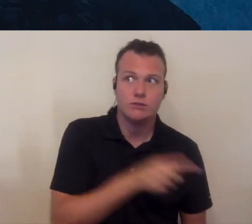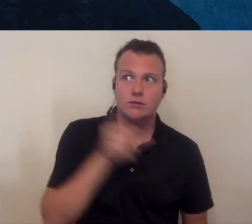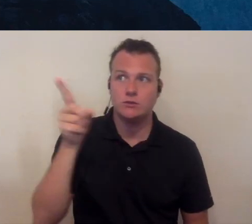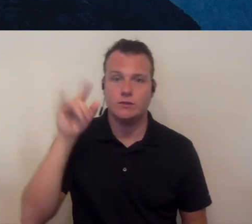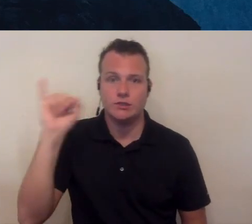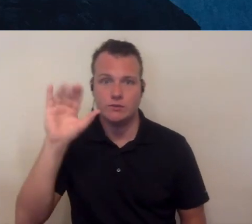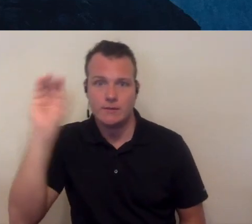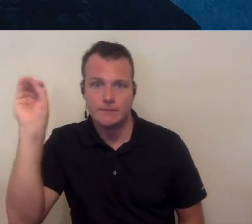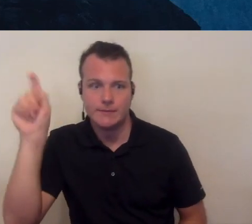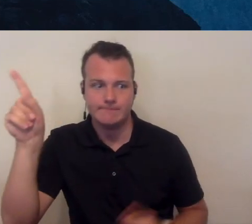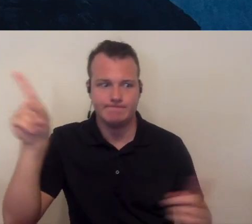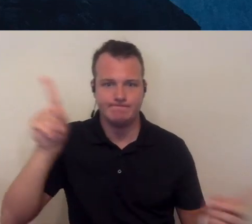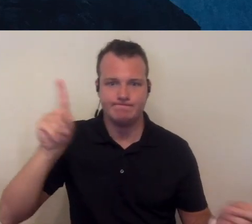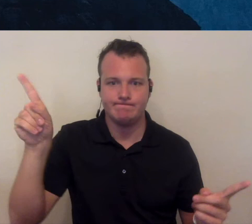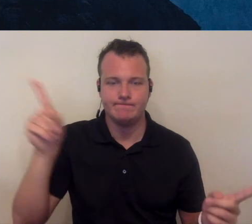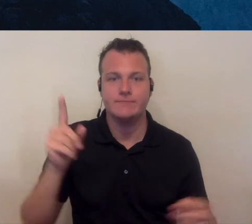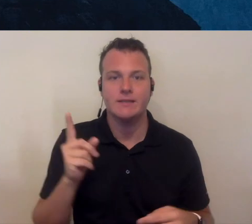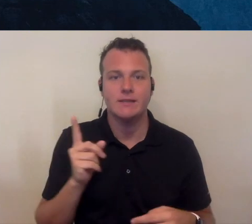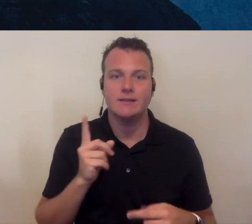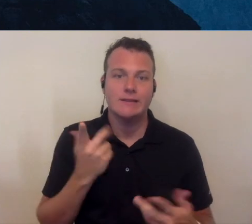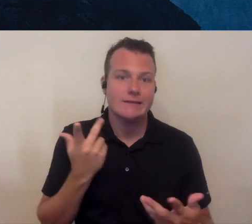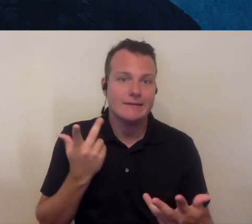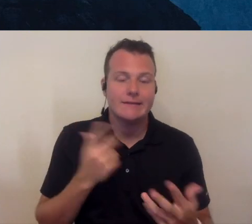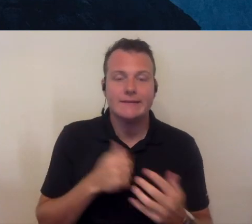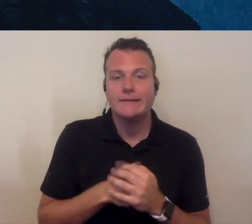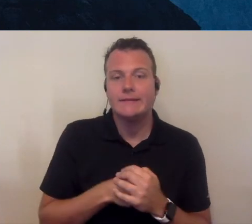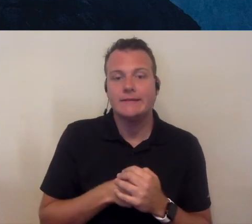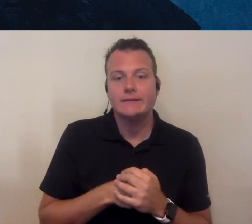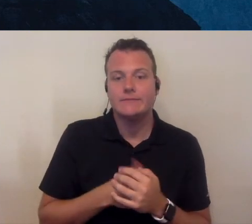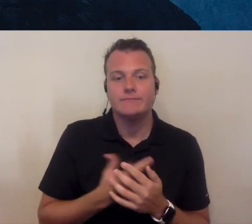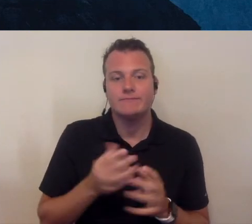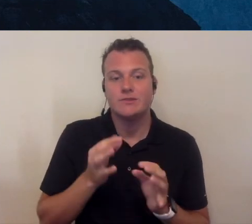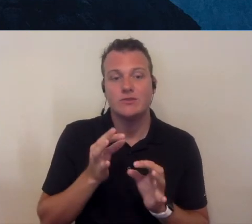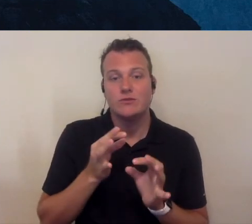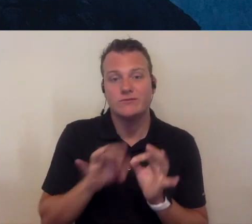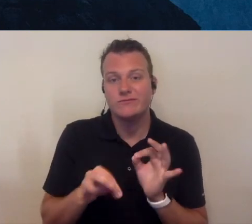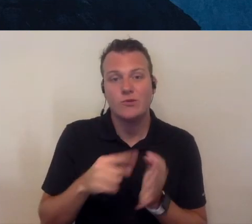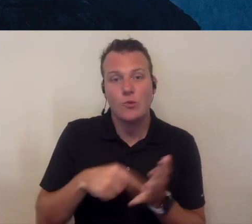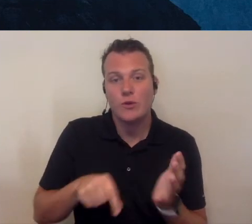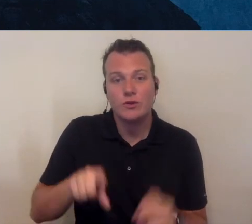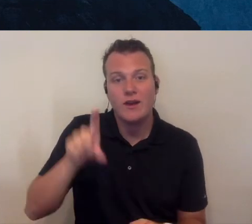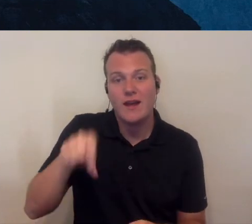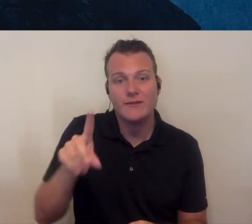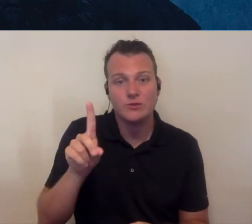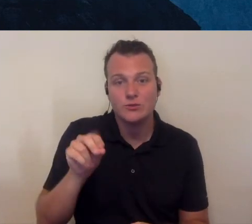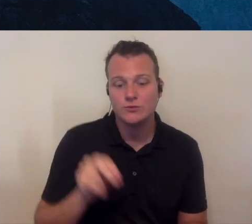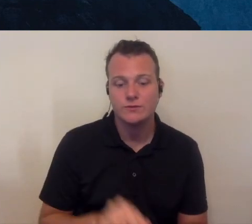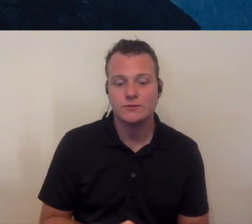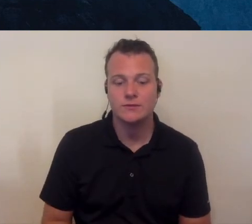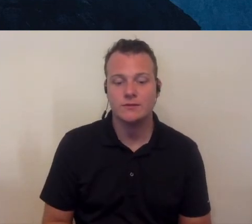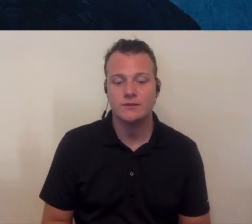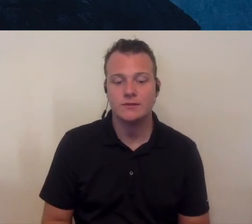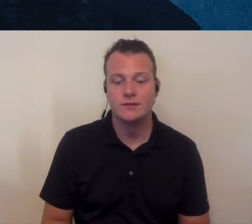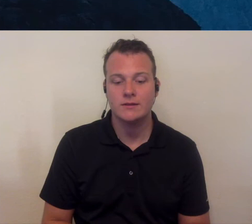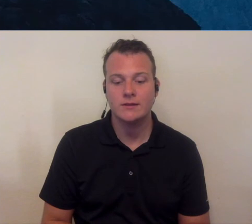patient, whether it's the payer. Plus, it's just what you need to do. I